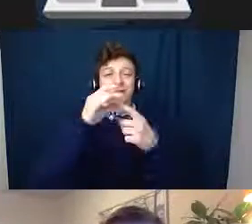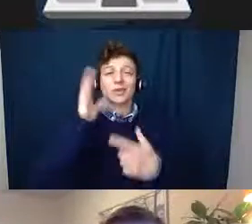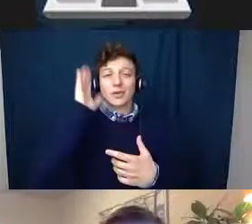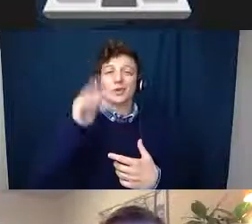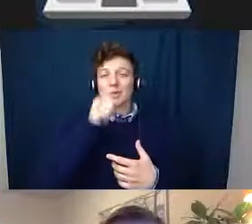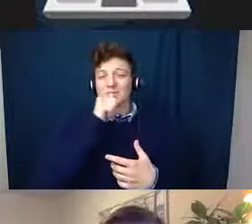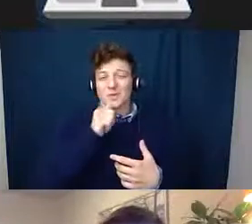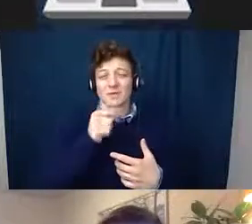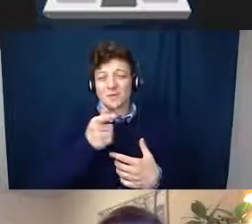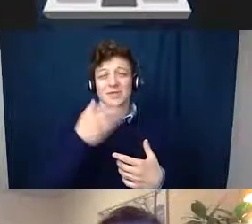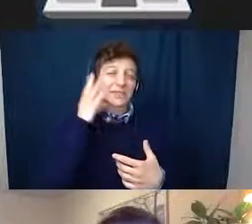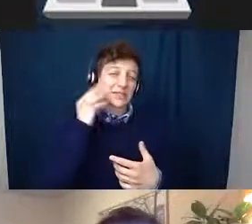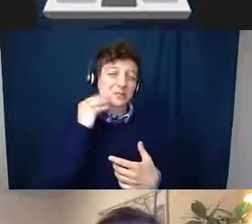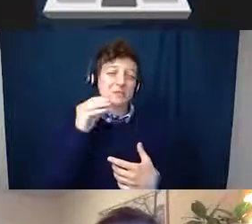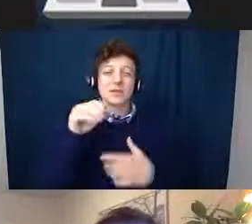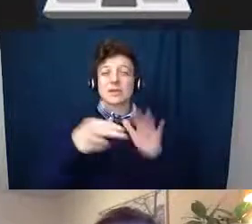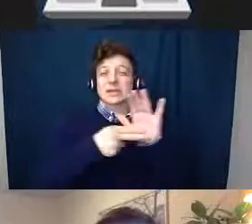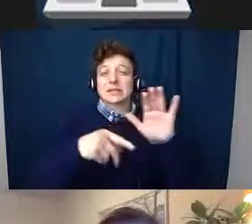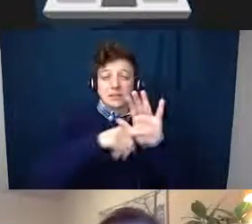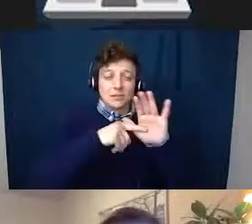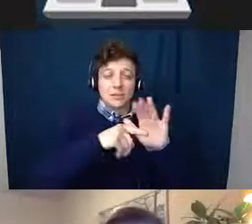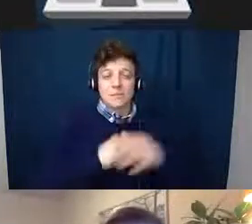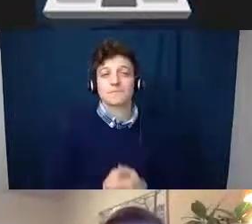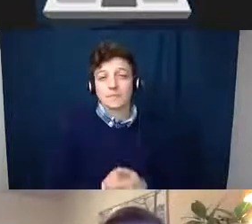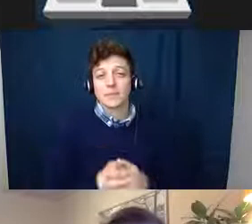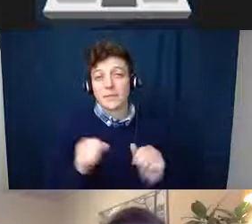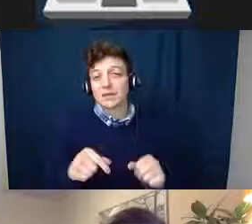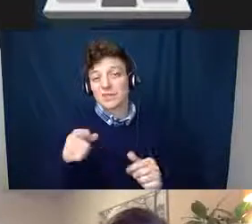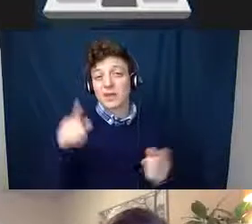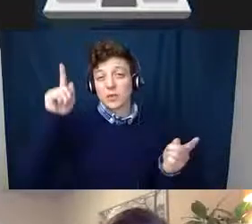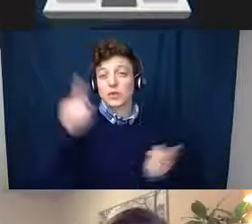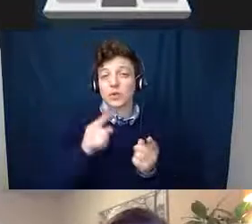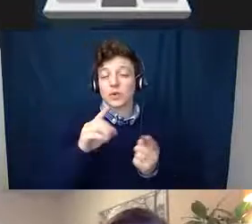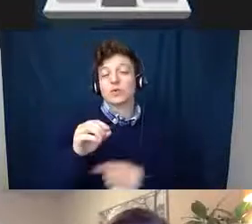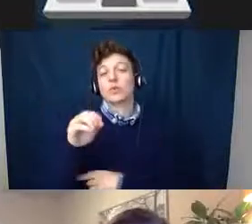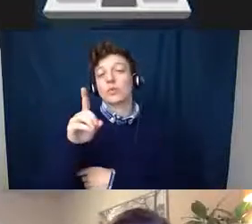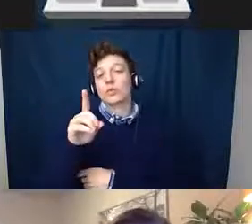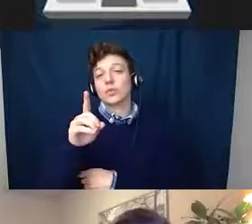improve the lives and reduce overdose deaths among people using drugs.